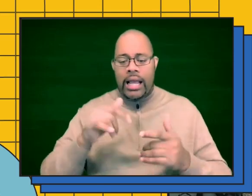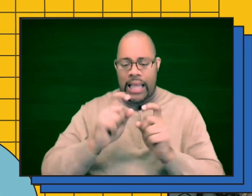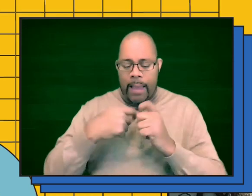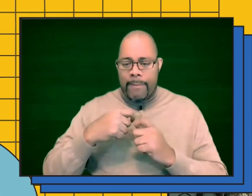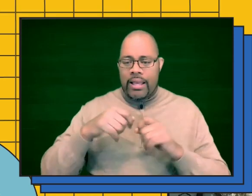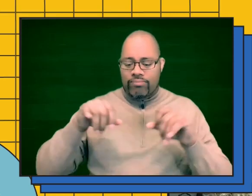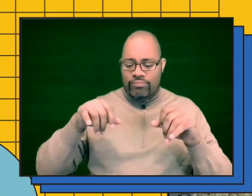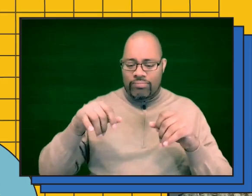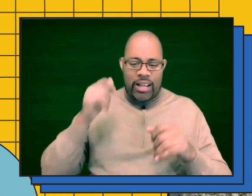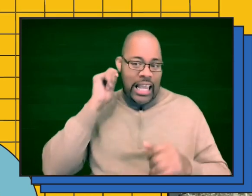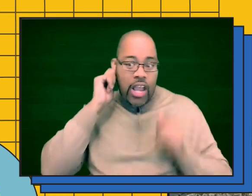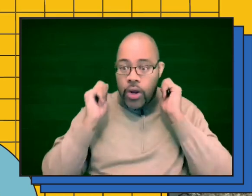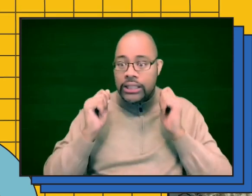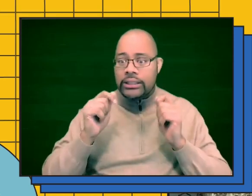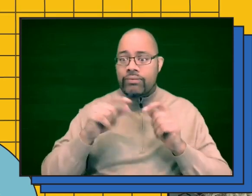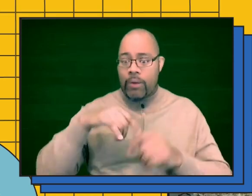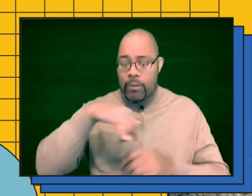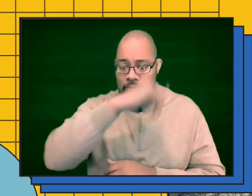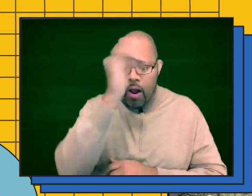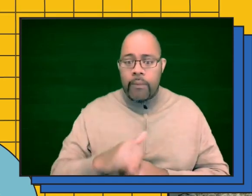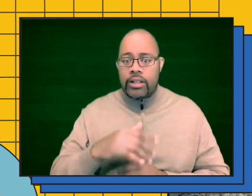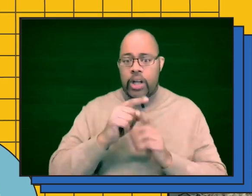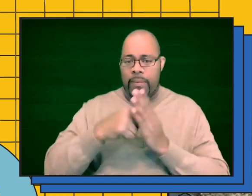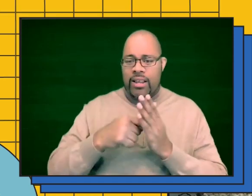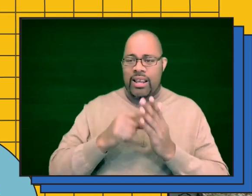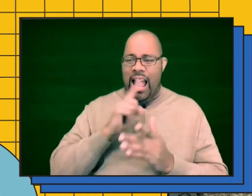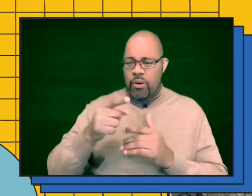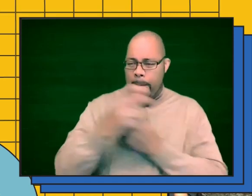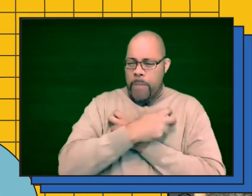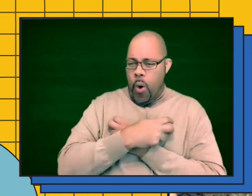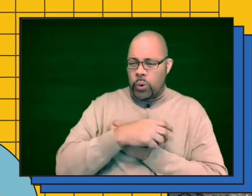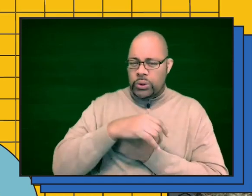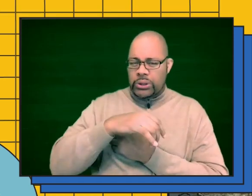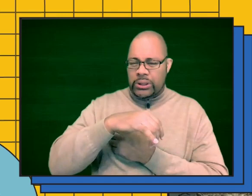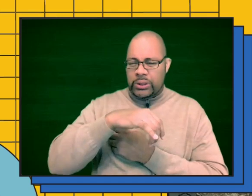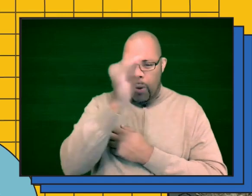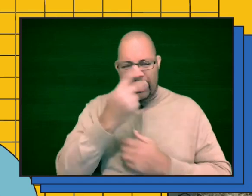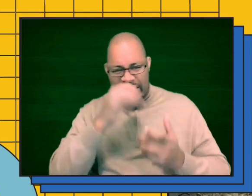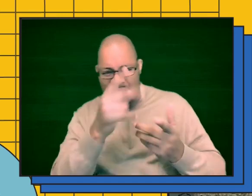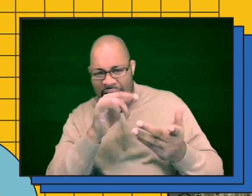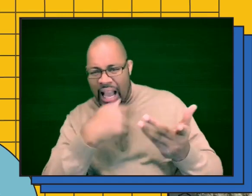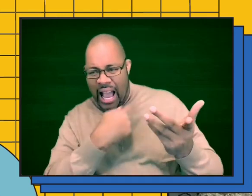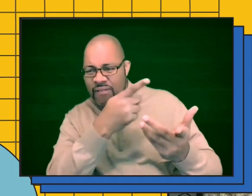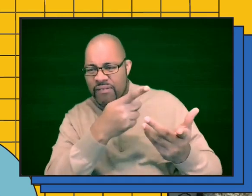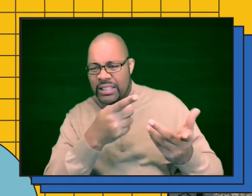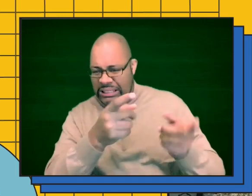knitted humpback earrings, sent me the actual vertebrae of a whale for real. I don't know if you can see it, it's up